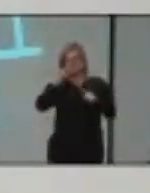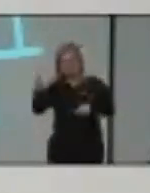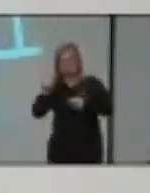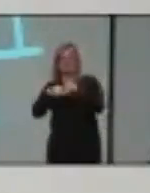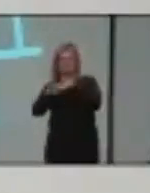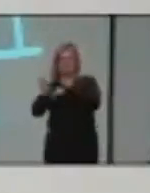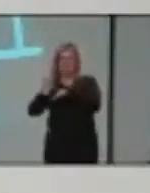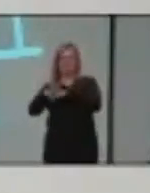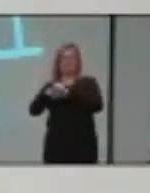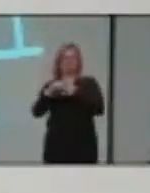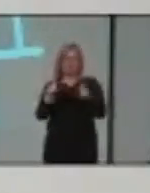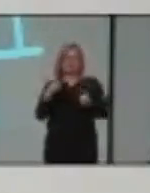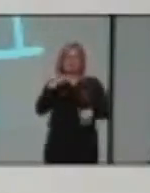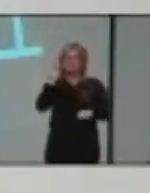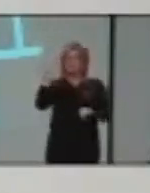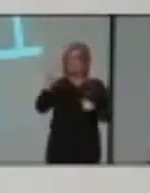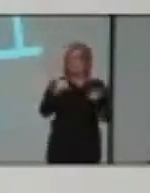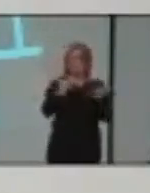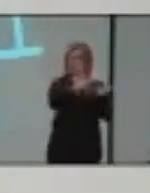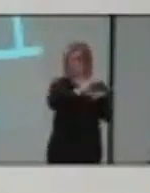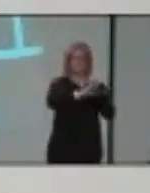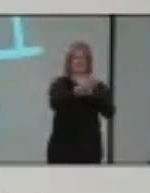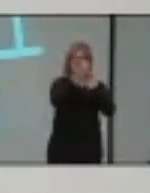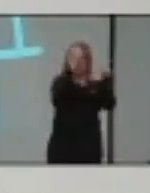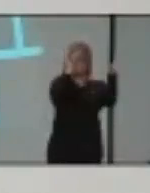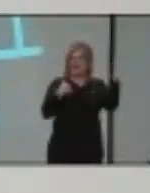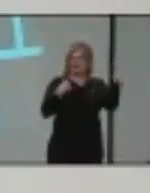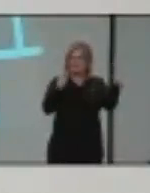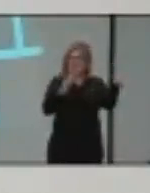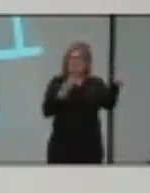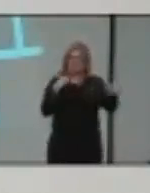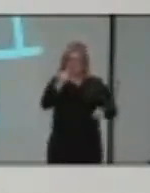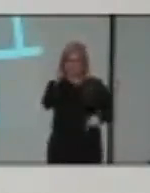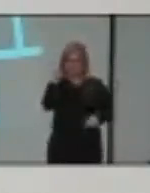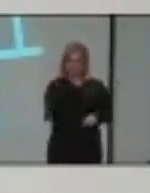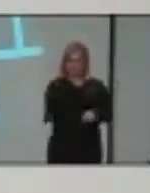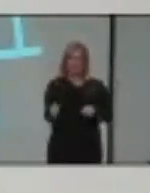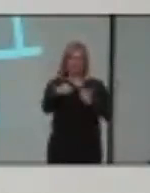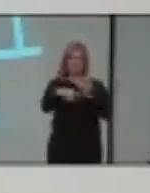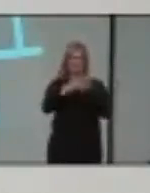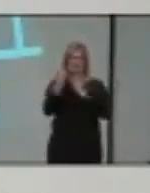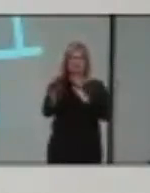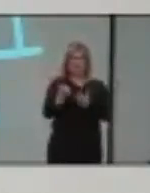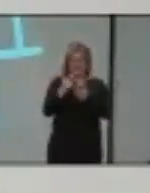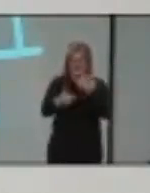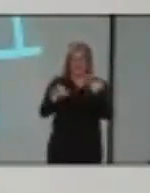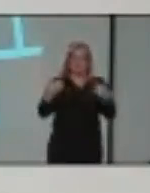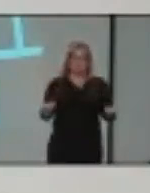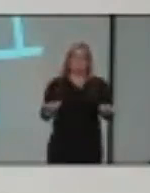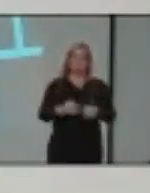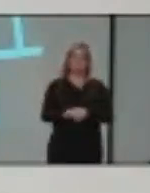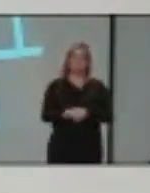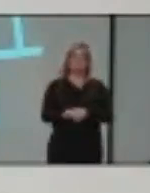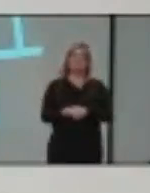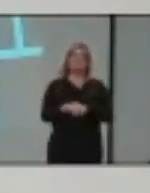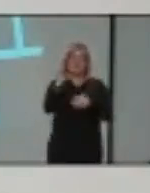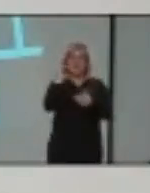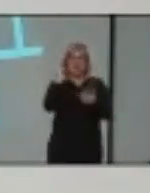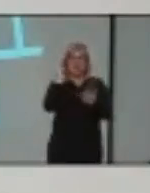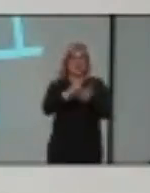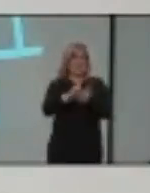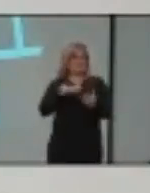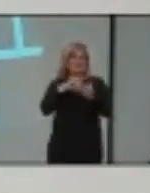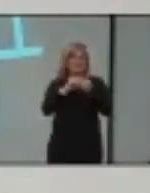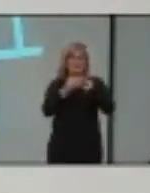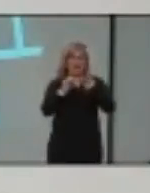counselor's office, and I told her that's what I wanted to do. I literally just slapped the pamphlet on her desk, and I said, that's it right there. And that's my